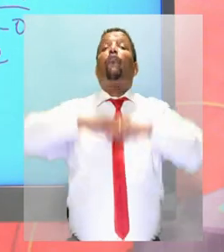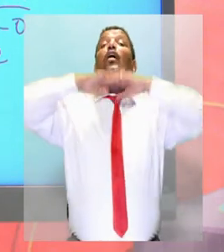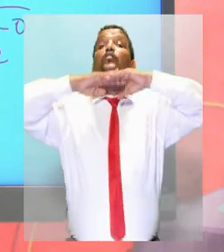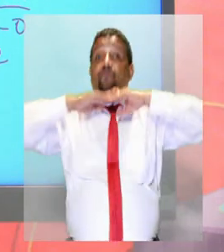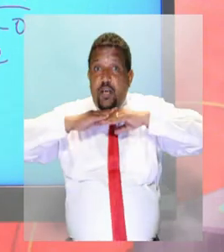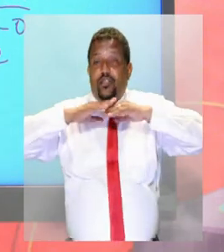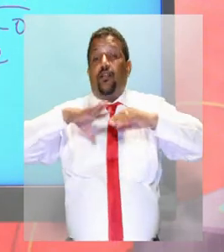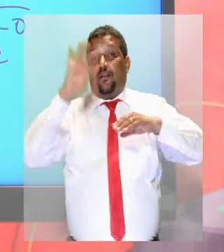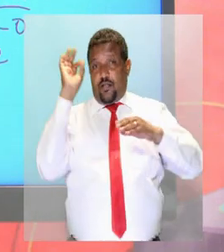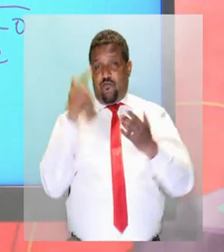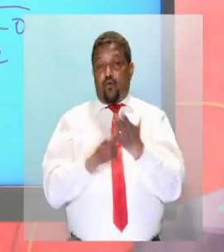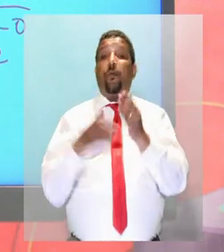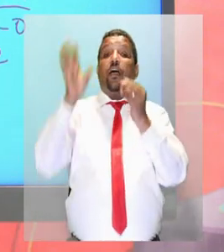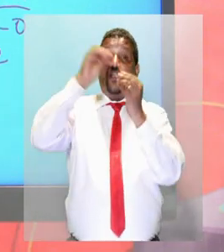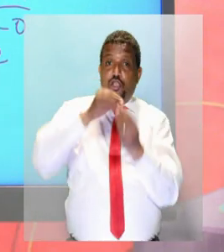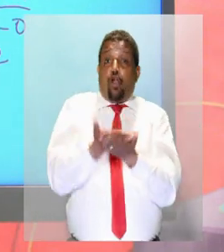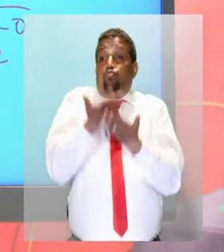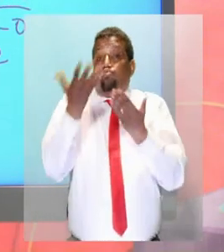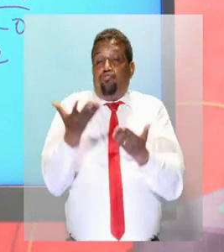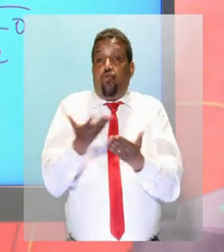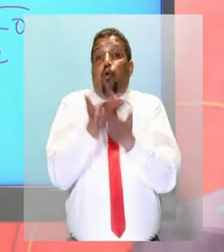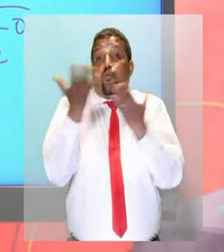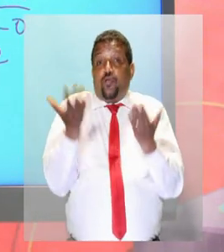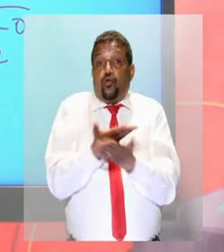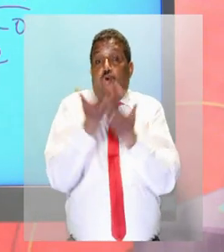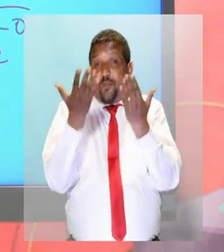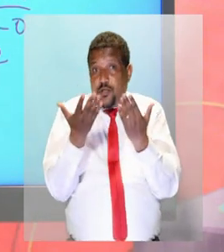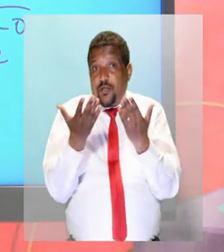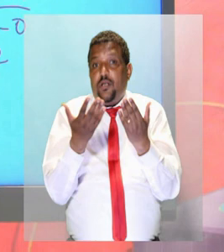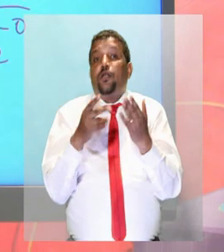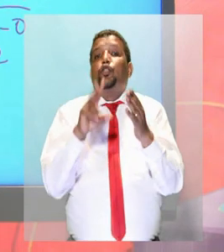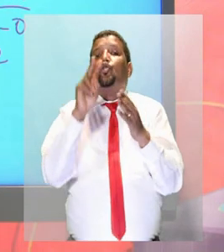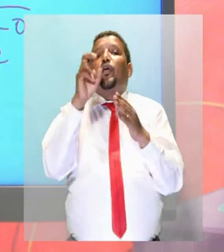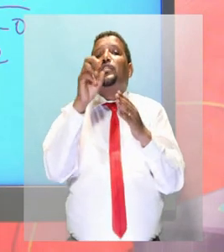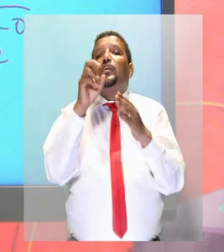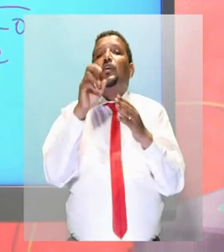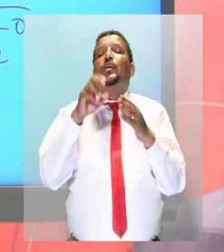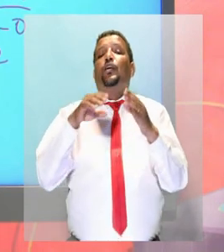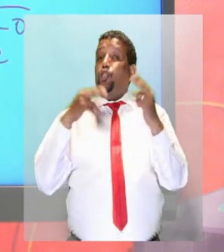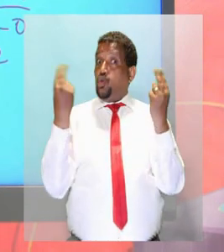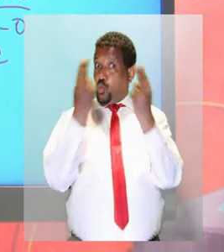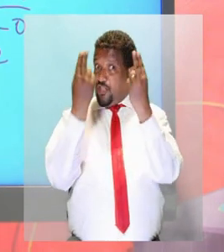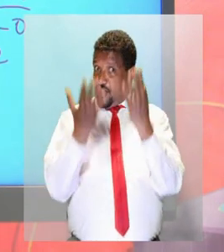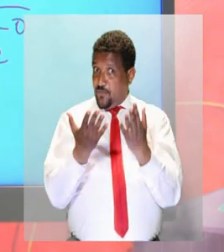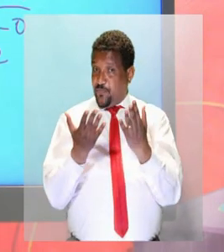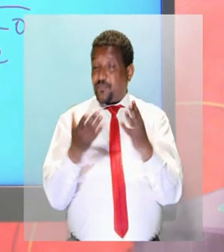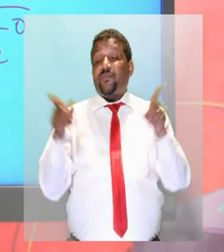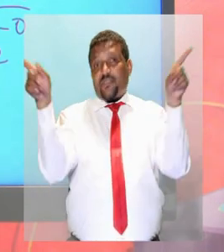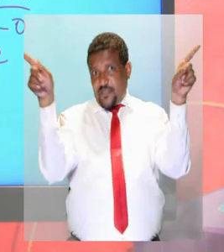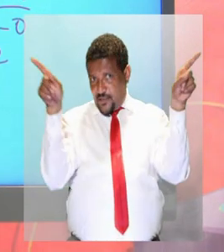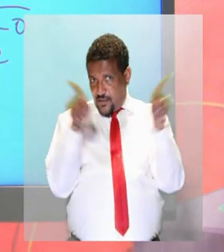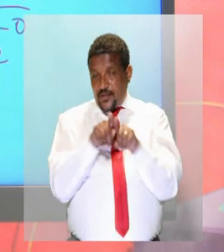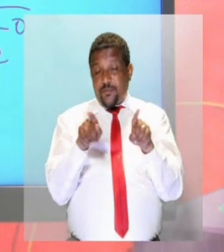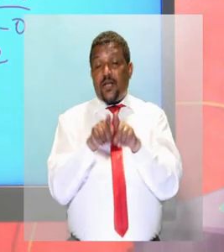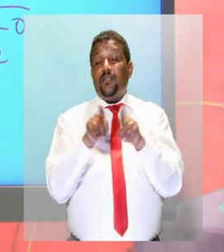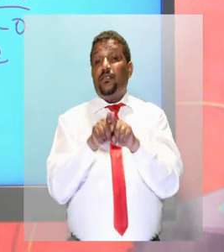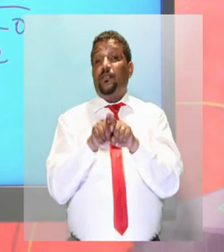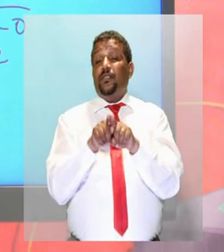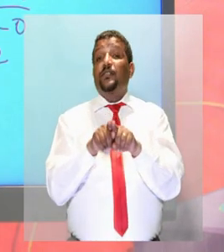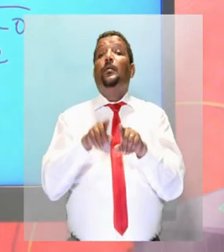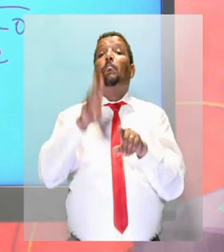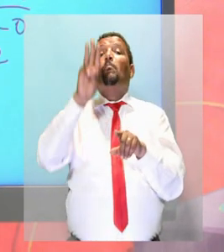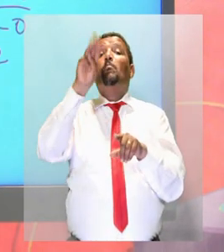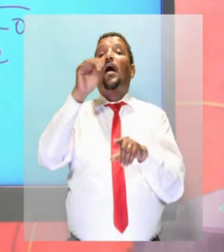from additional unit of consumption of a commodity is 20 utils. Similarly, the marginal utility of the